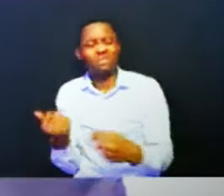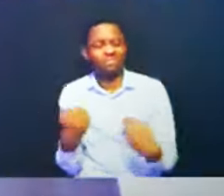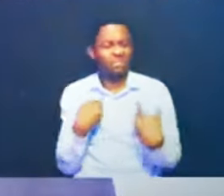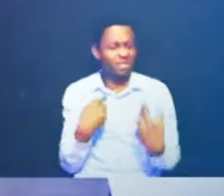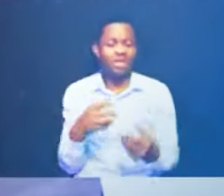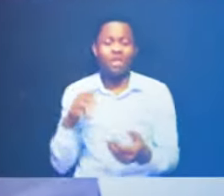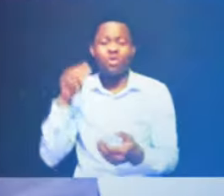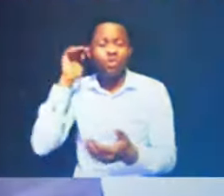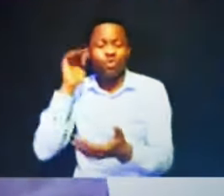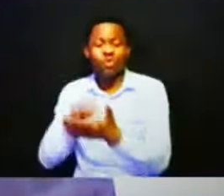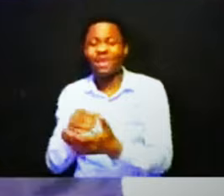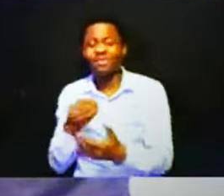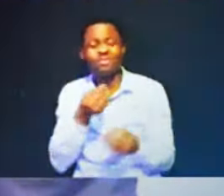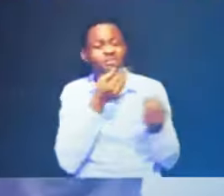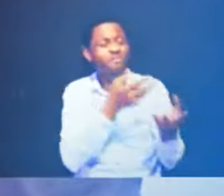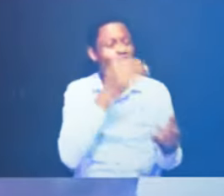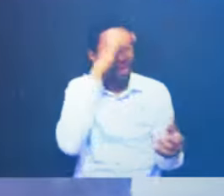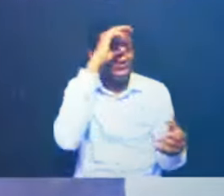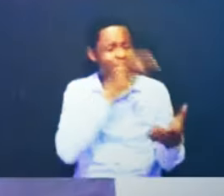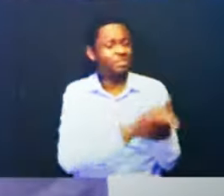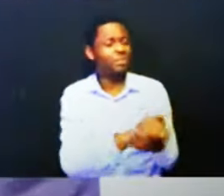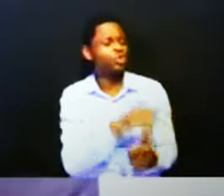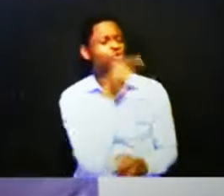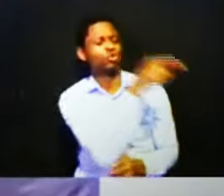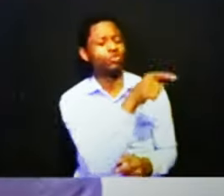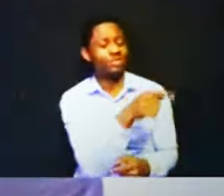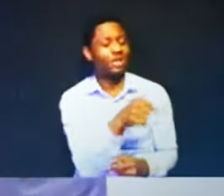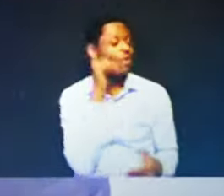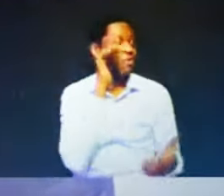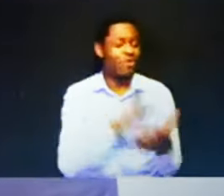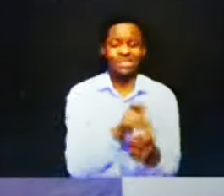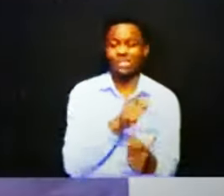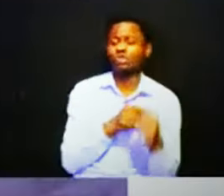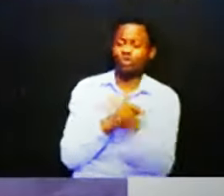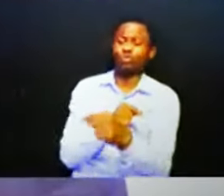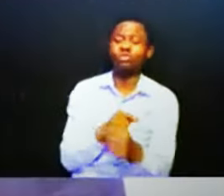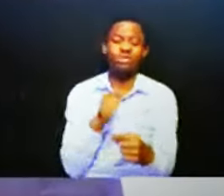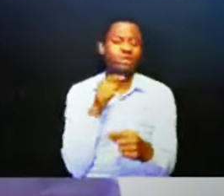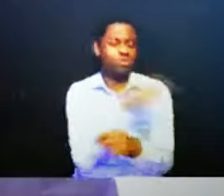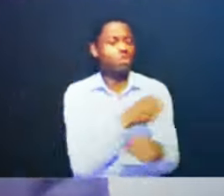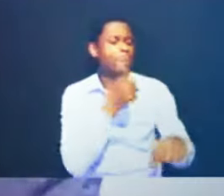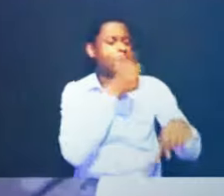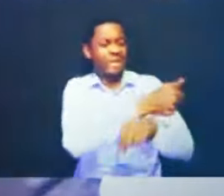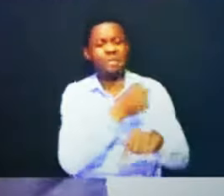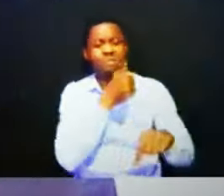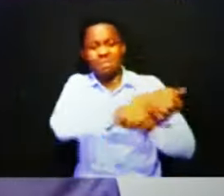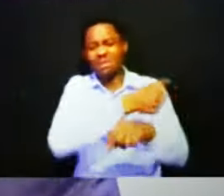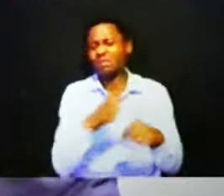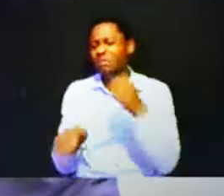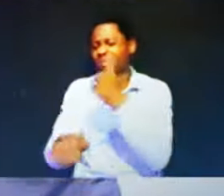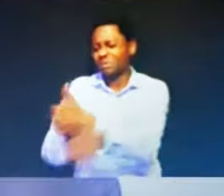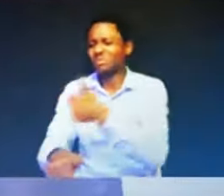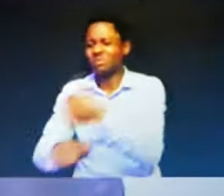you. Since Eden, we have never accepted our problems and